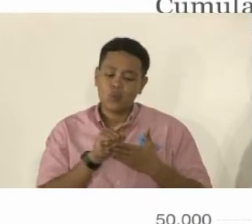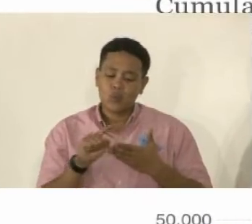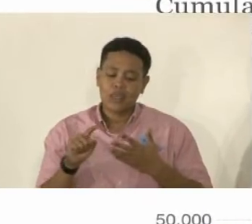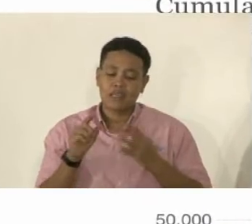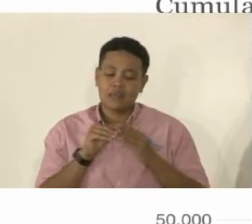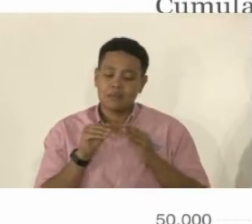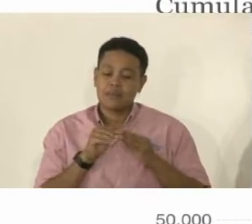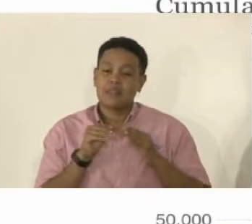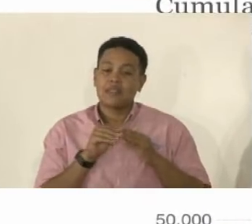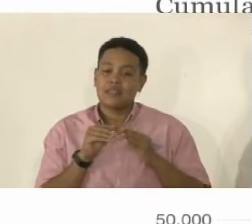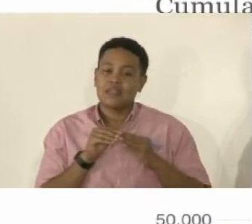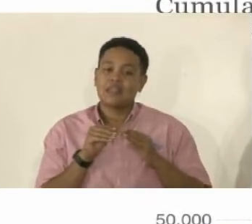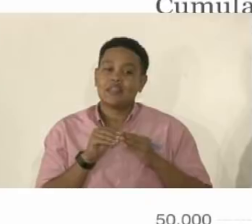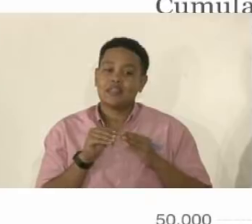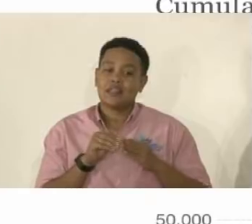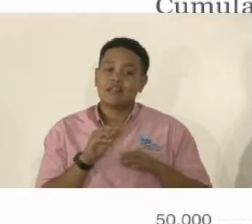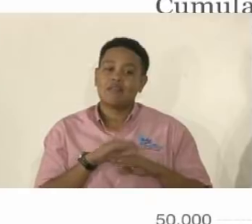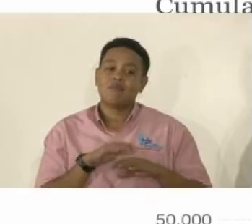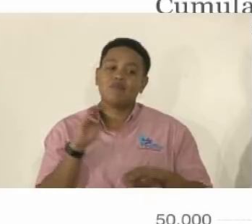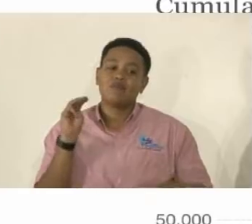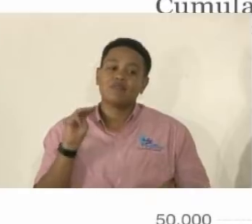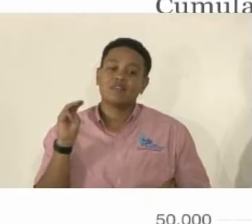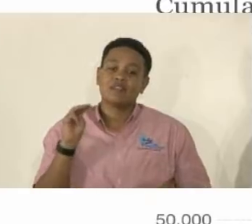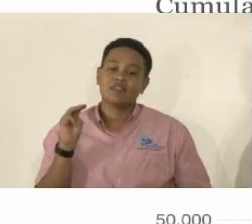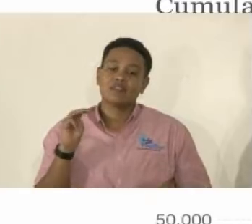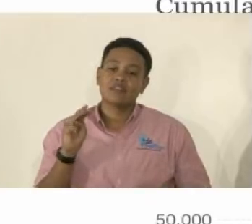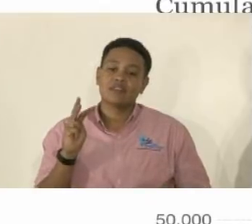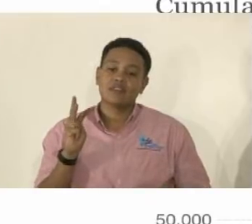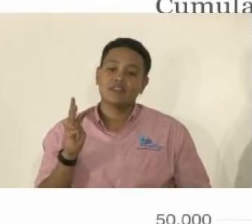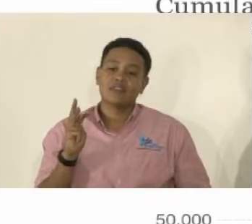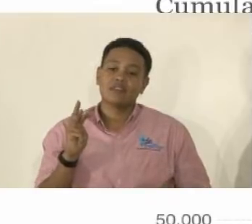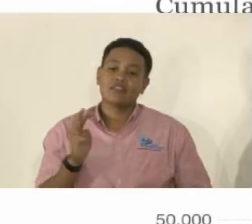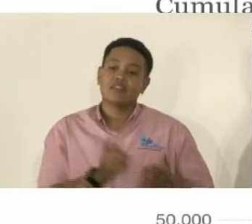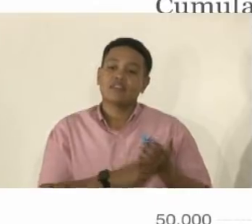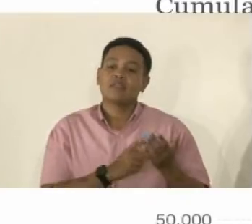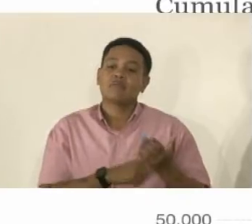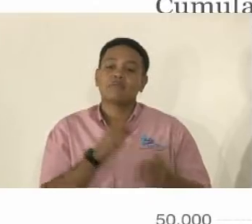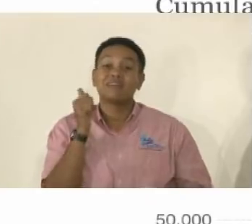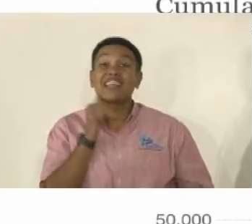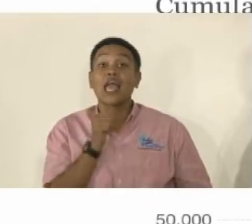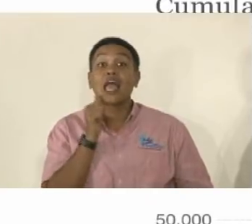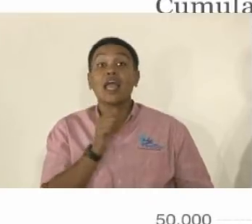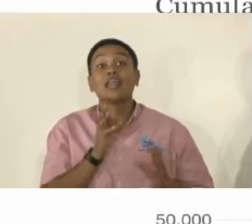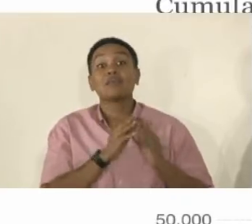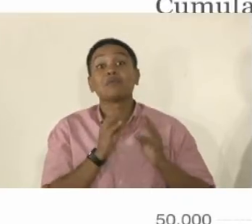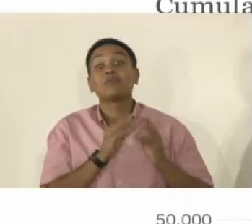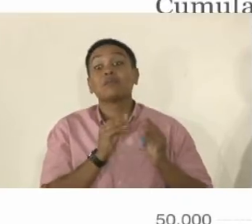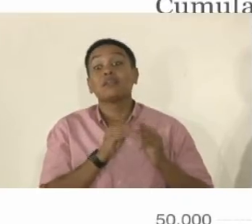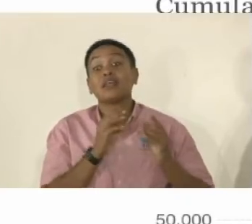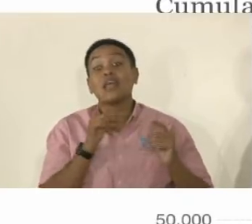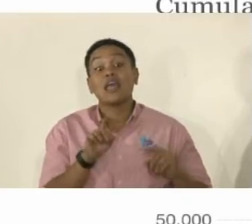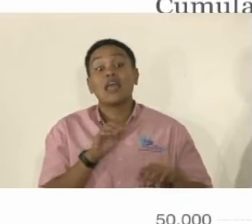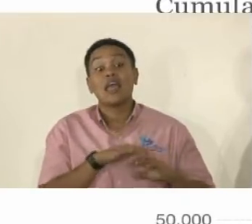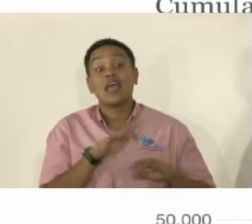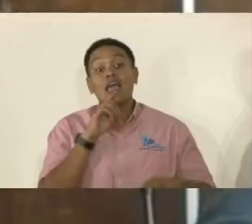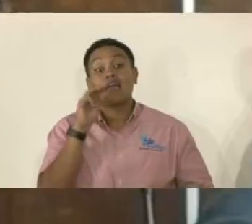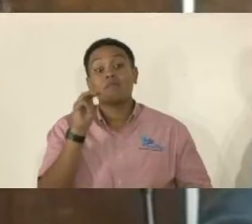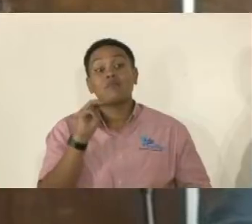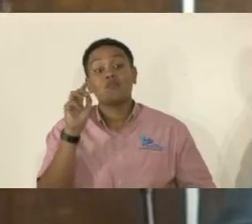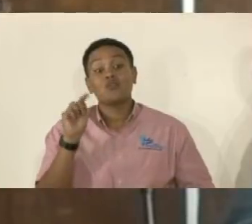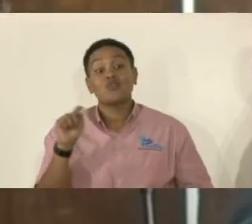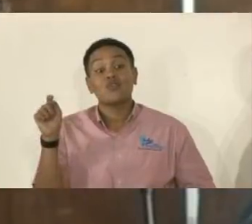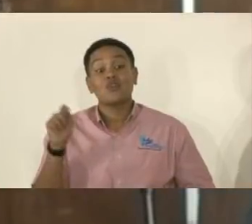press briefings on Mondays, sometimes daily. And then we would have a press briefing on Monday and Tuesday. You'd